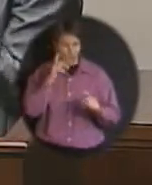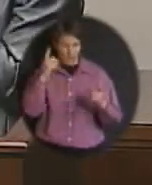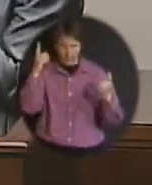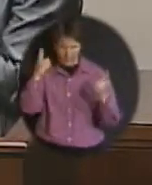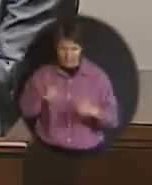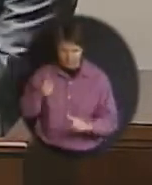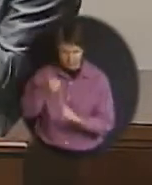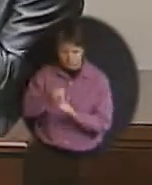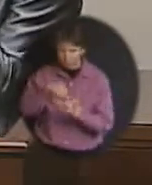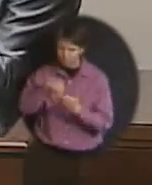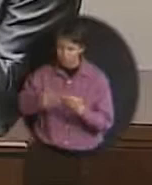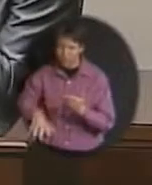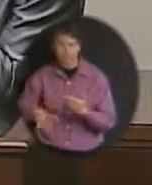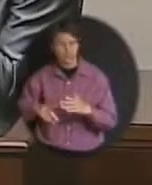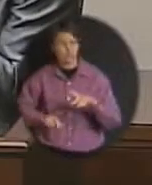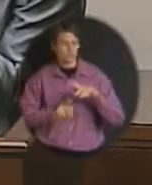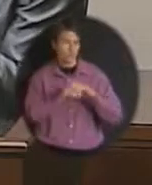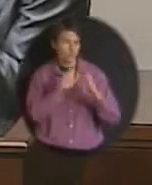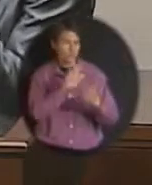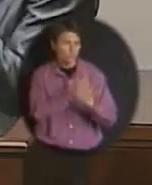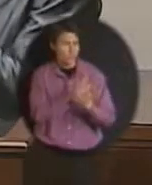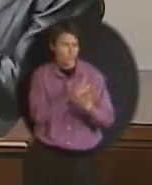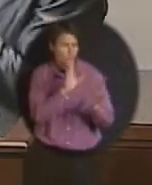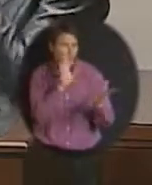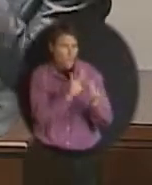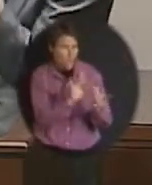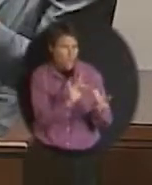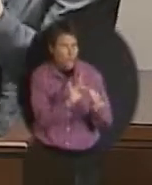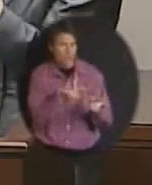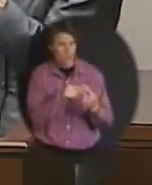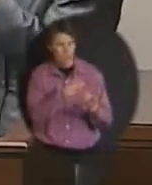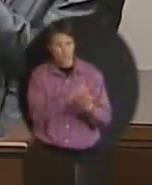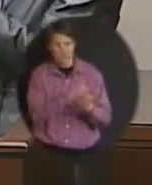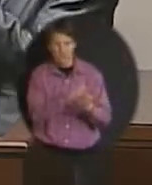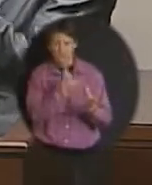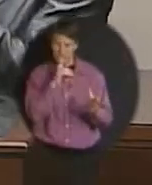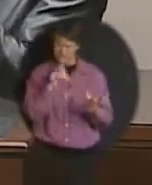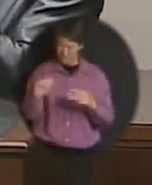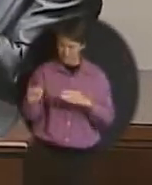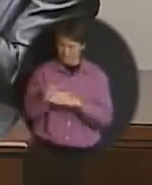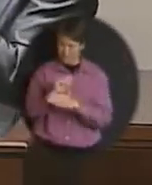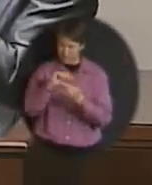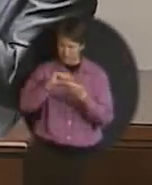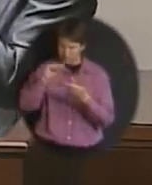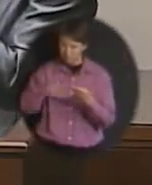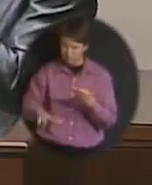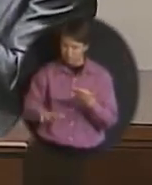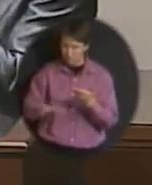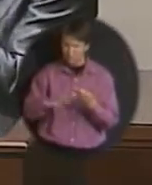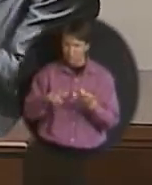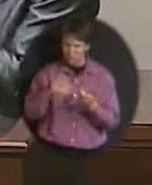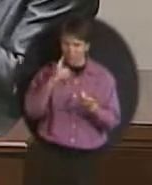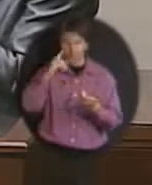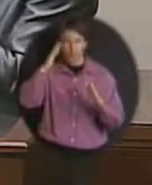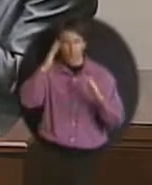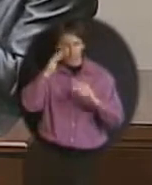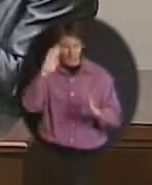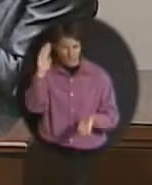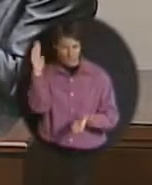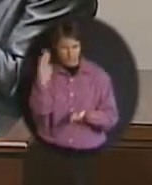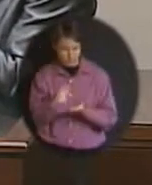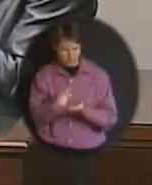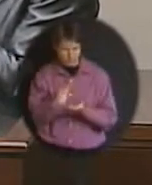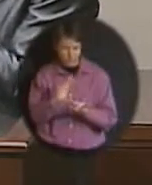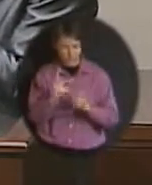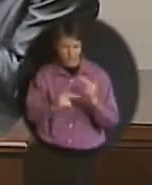about them, feel them, students are talking about them, and as we train students to better address that, one would hope that would reduce that type